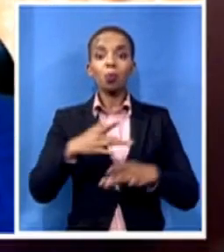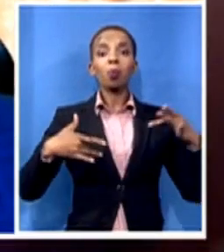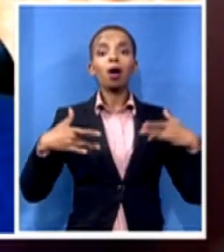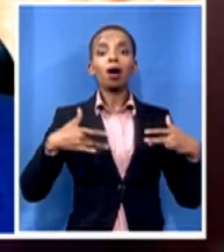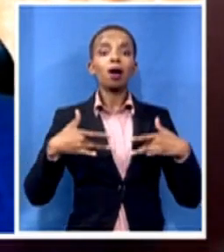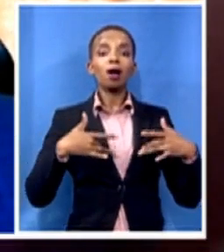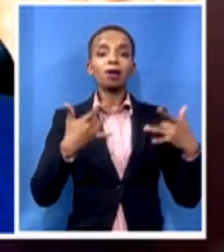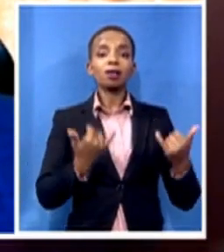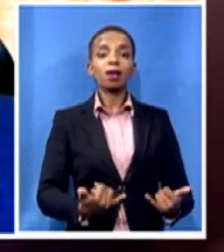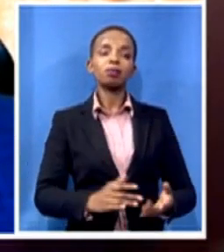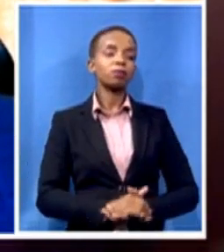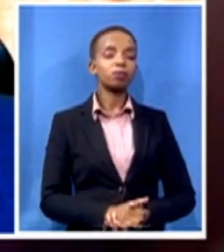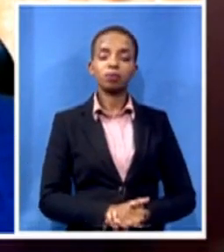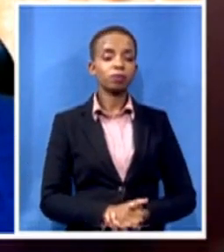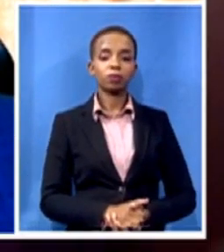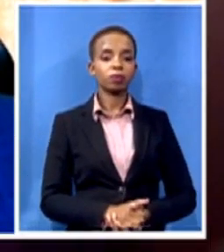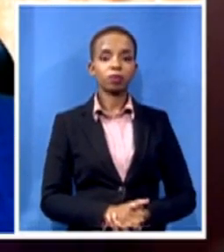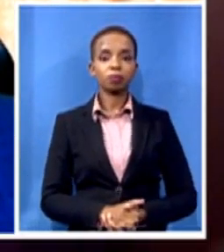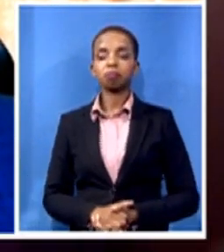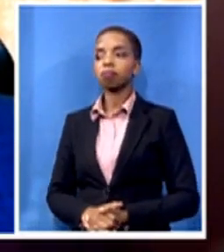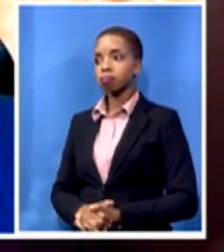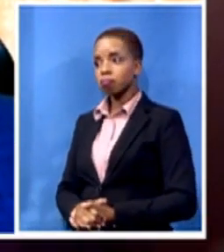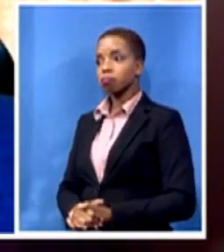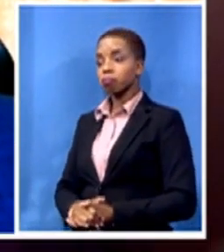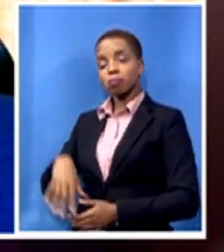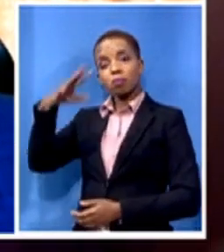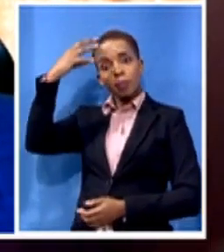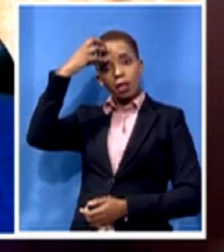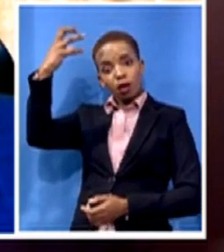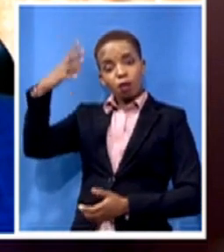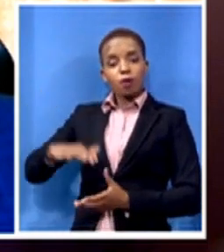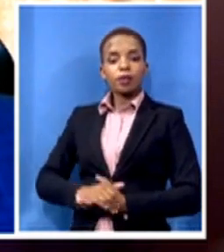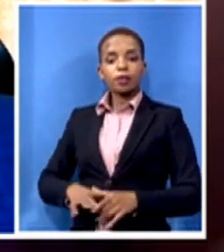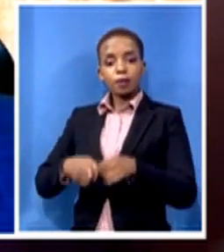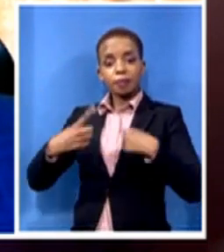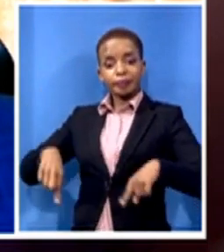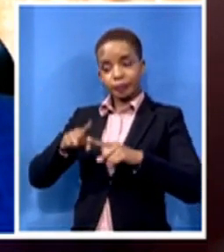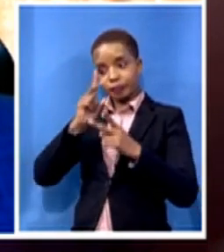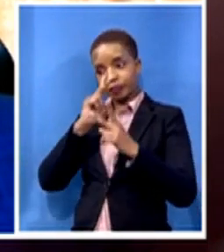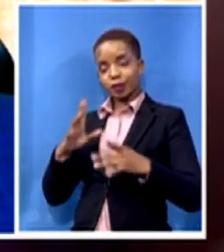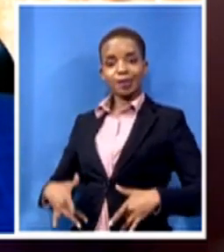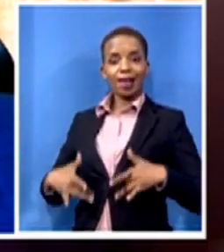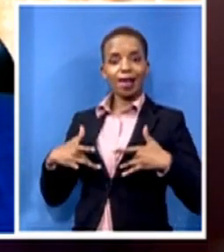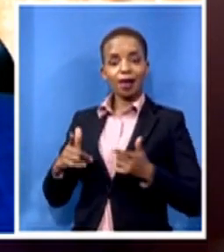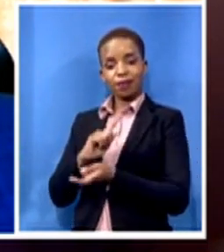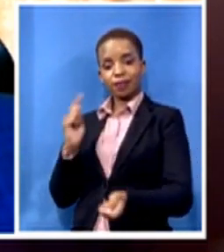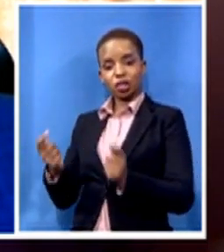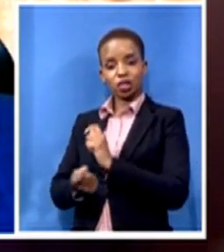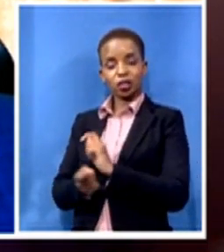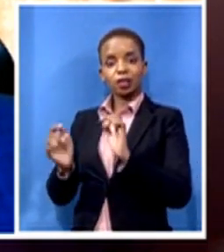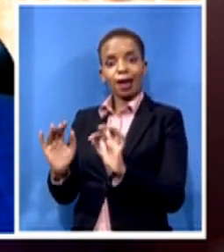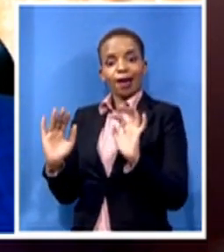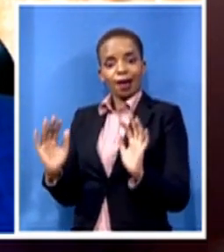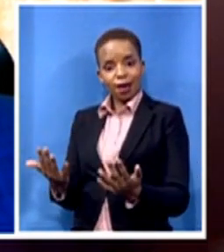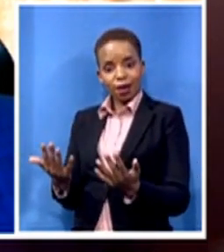looking at how lives have changed with regards to COVID-19. Earlier, we brought our viewers the